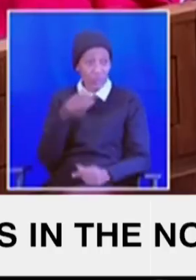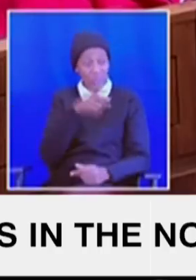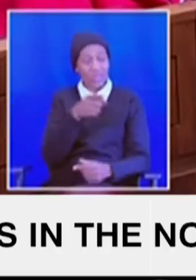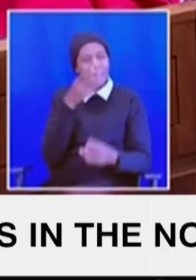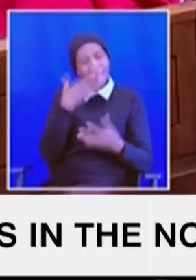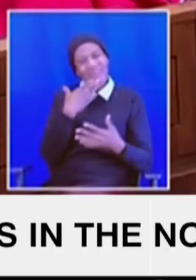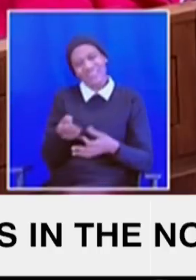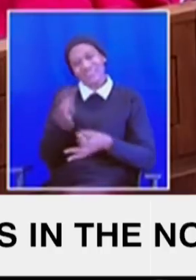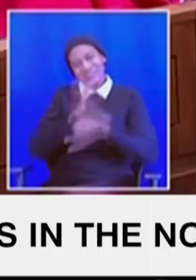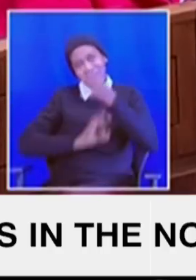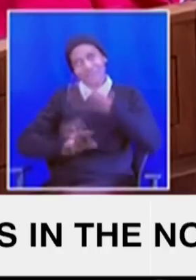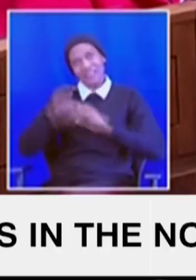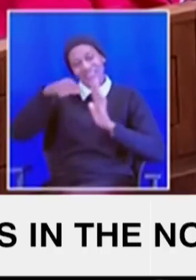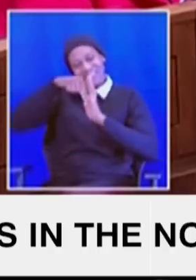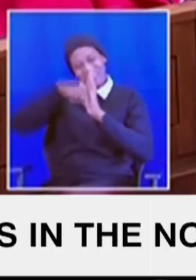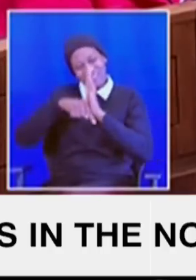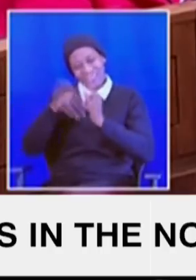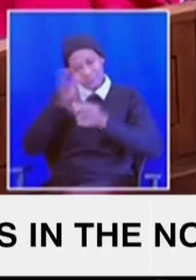details.